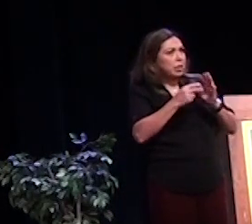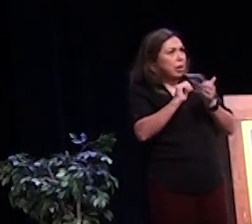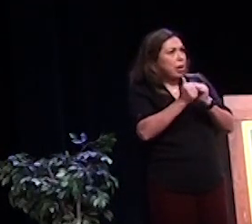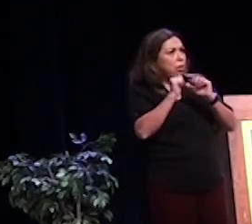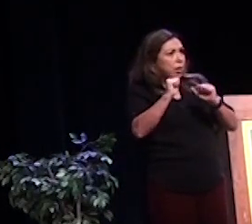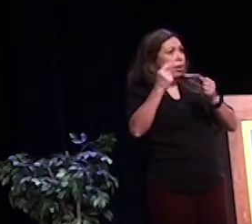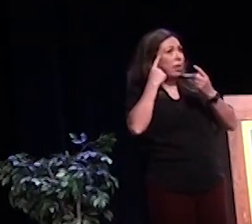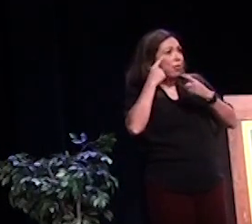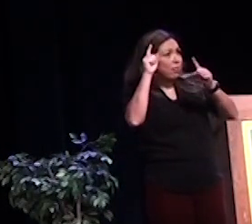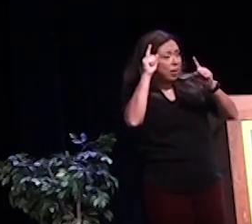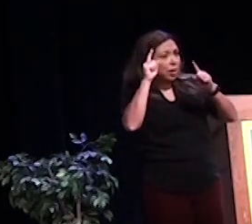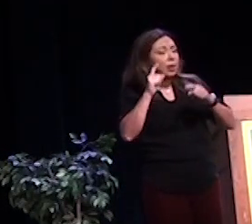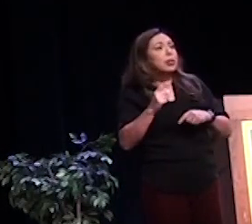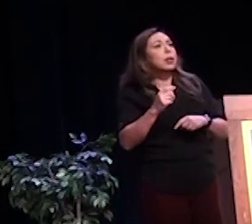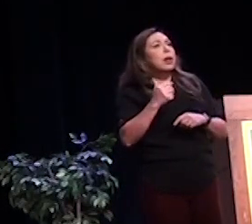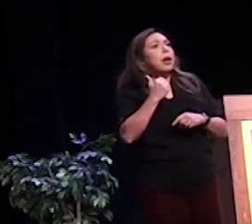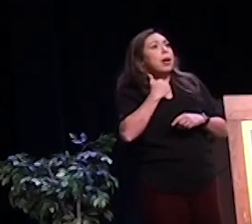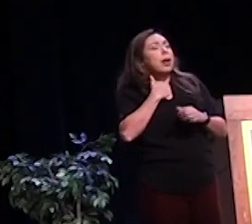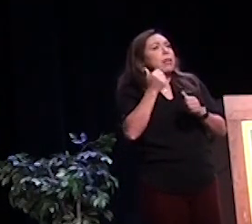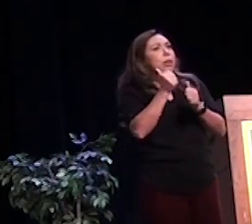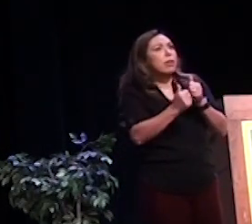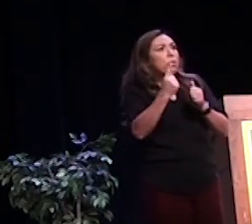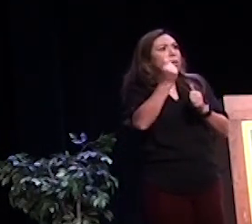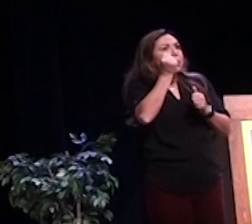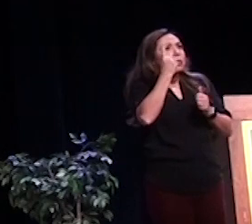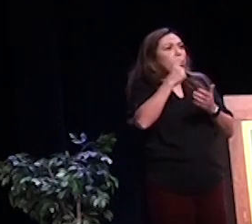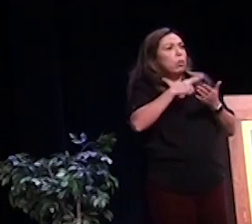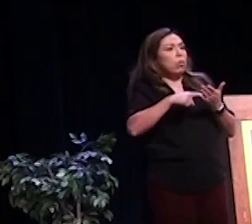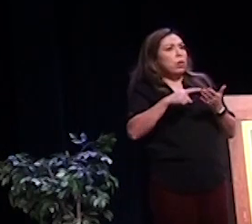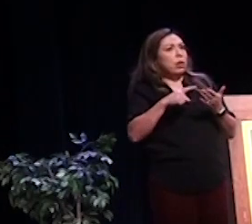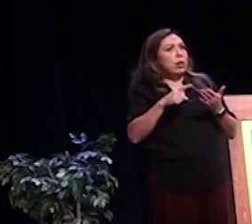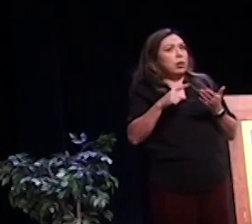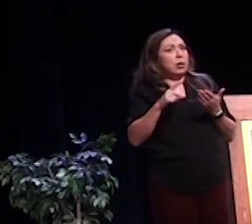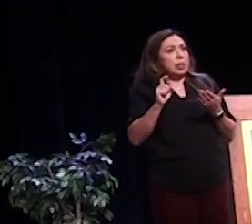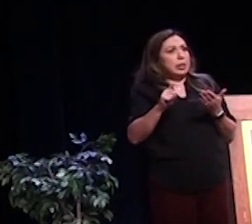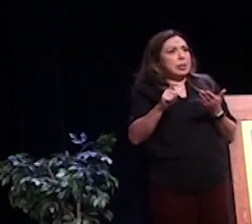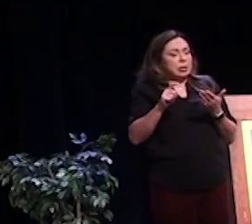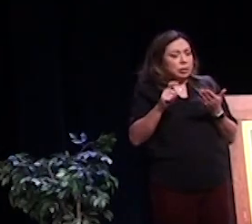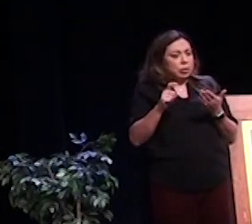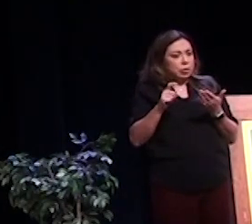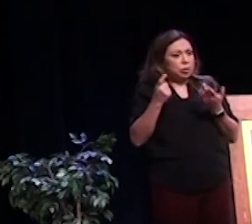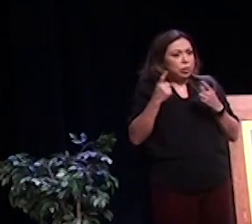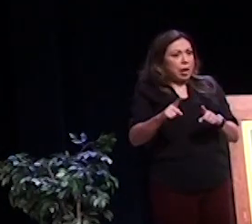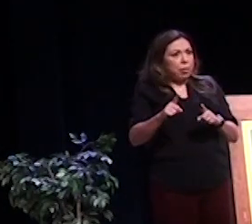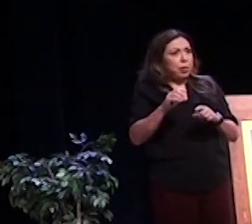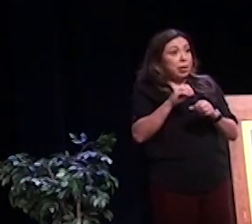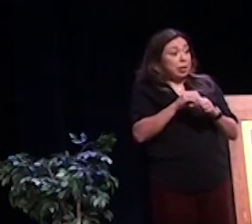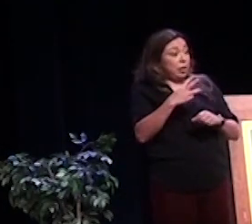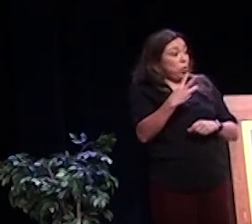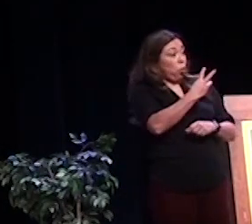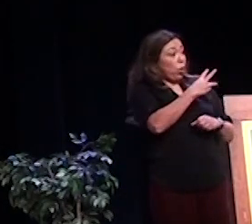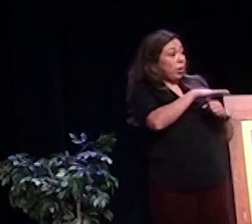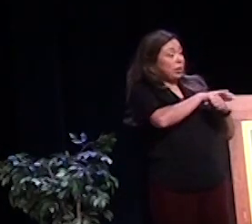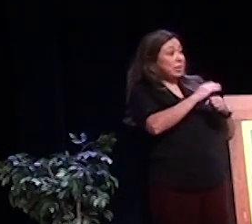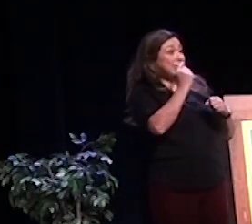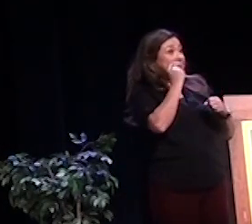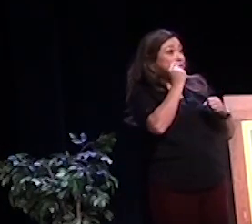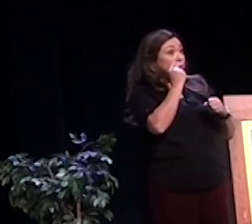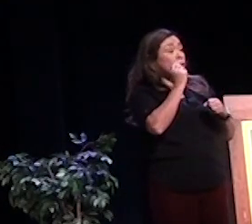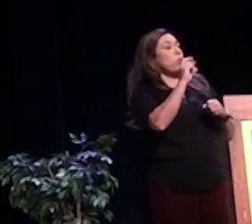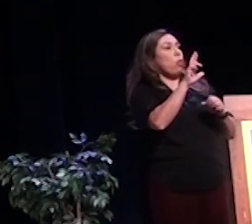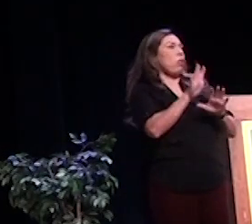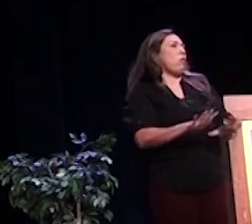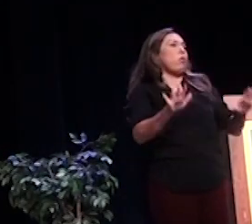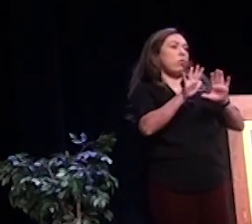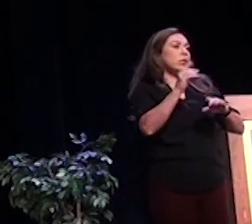it's having every layer understand what it means to have a community land trust in the west side of San Antonio or in San Antonio in general.